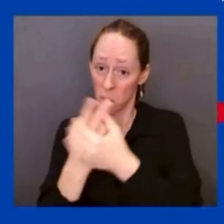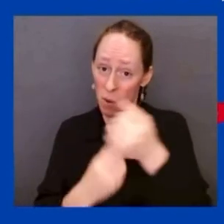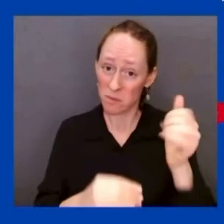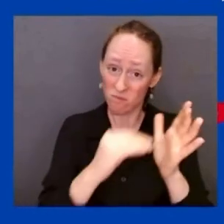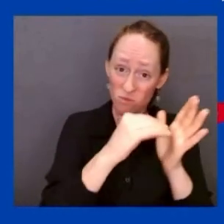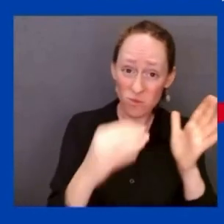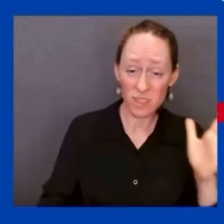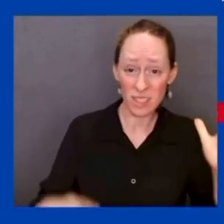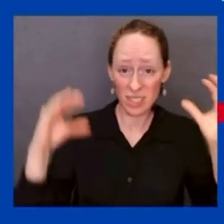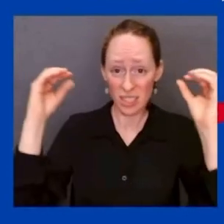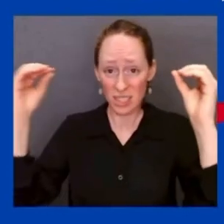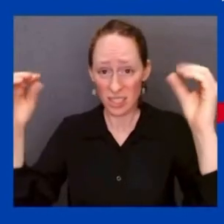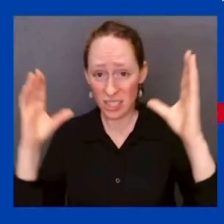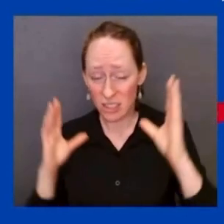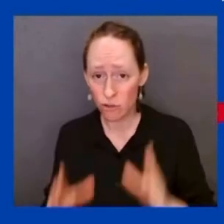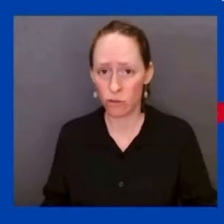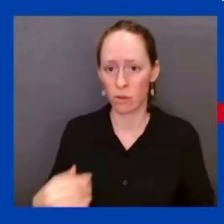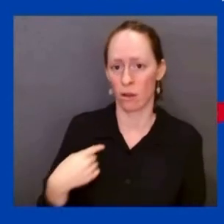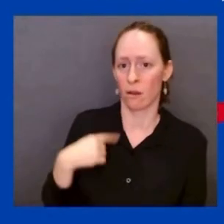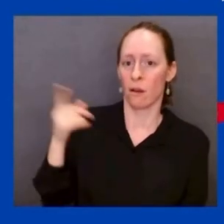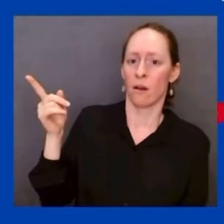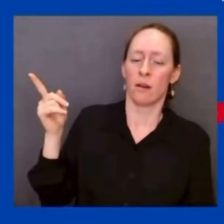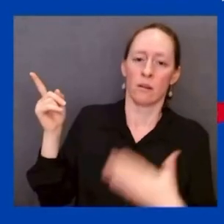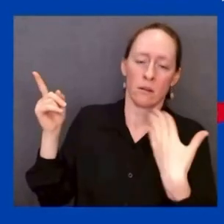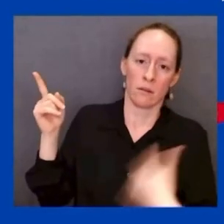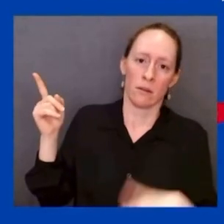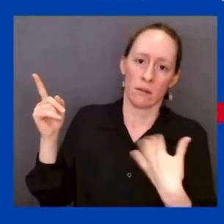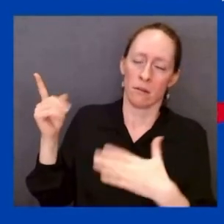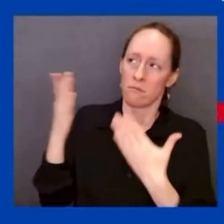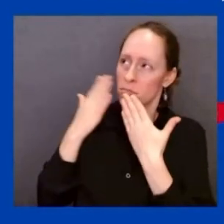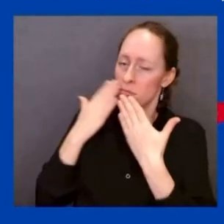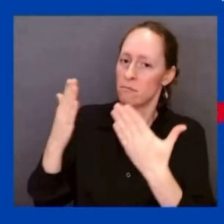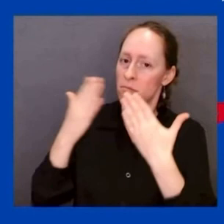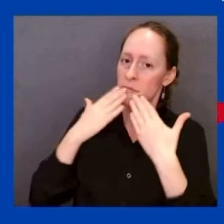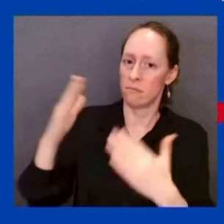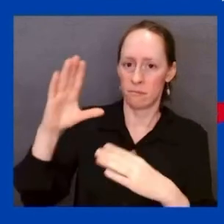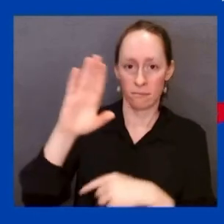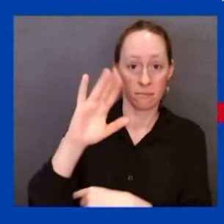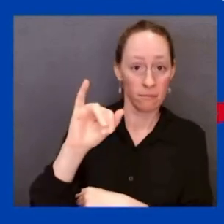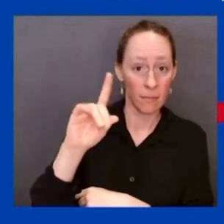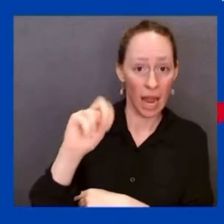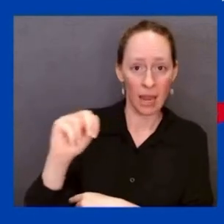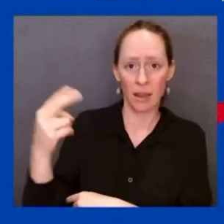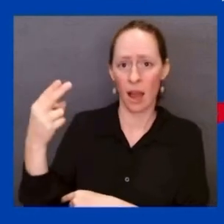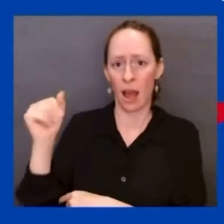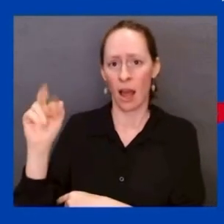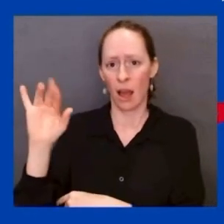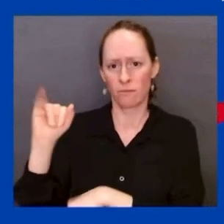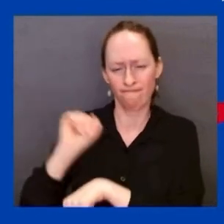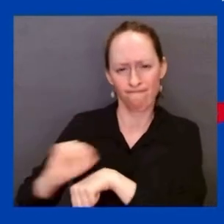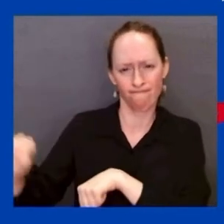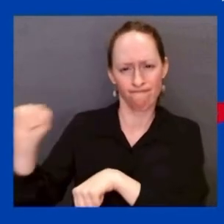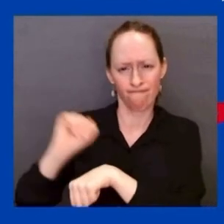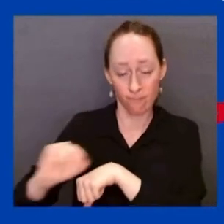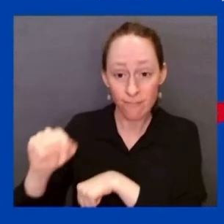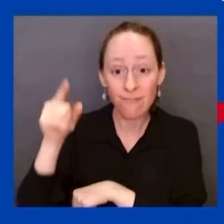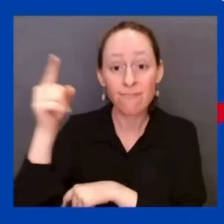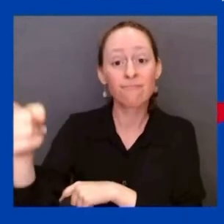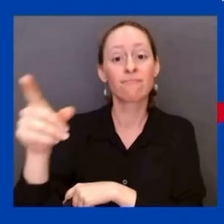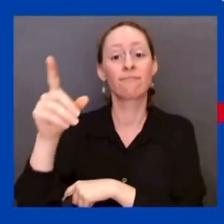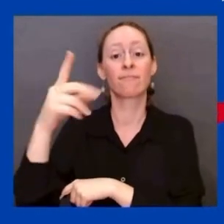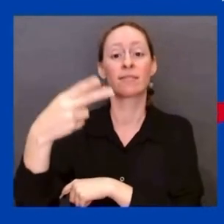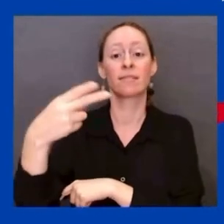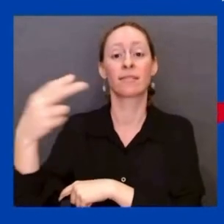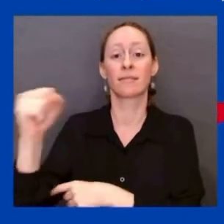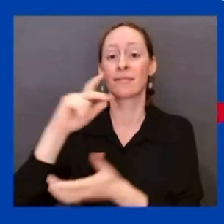this. Health and Human Services Secretary Javier Becerra joined us at a Denver school